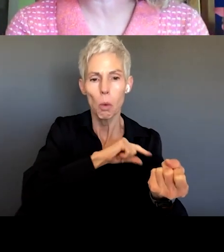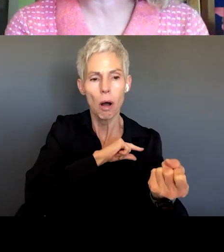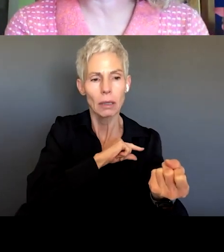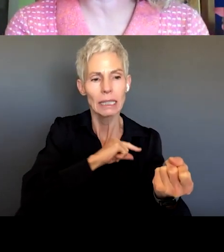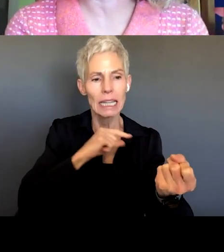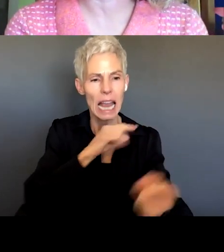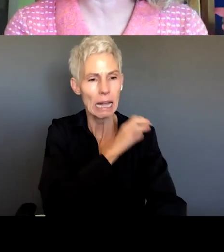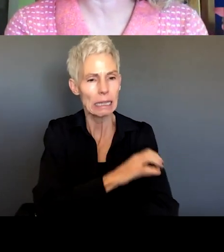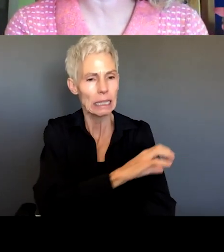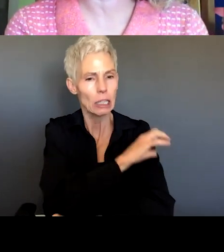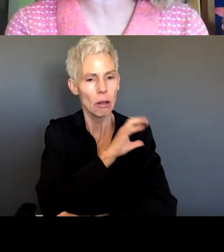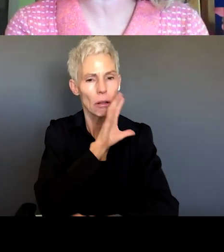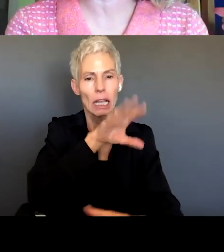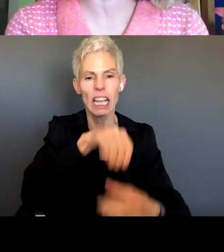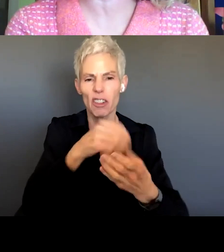Innovations